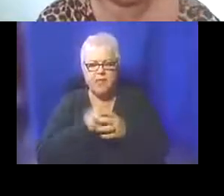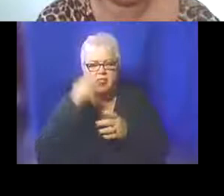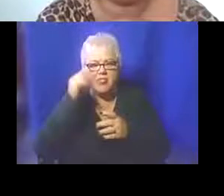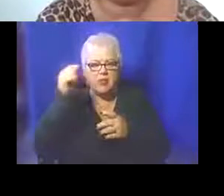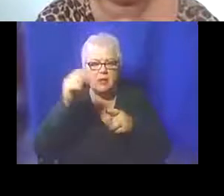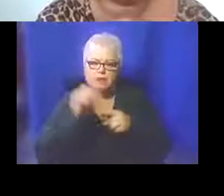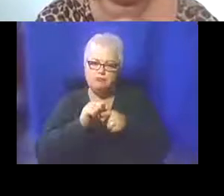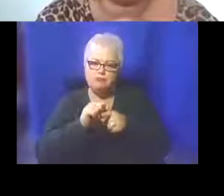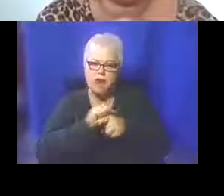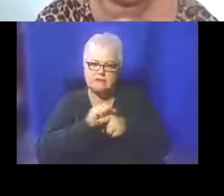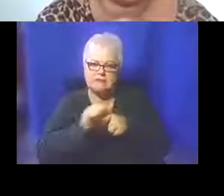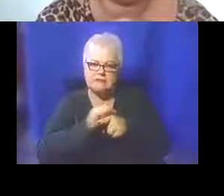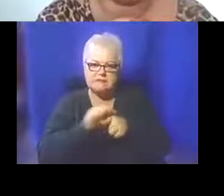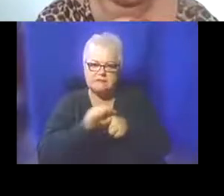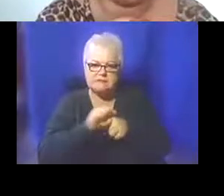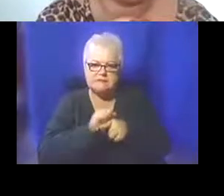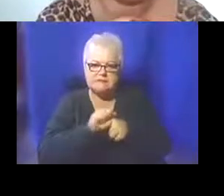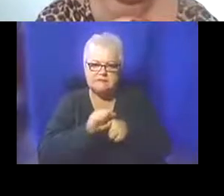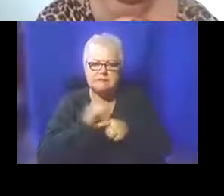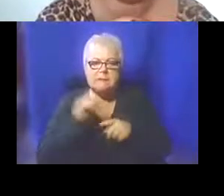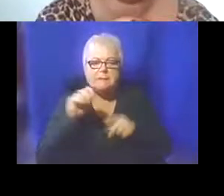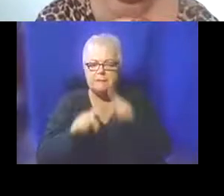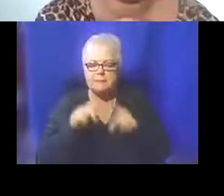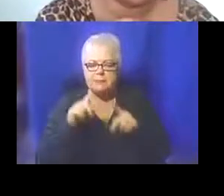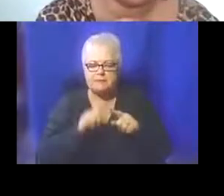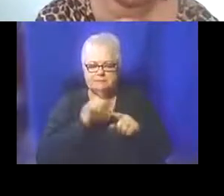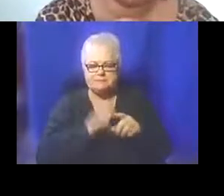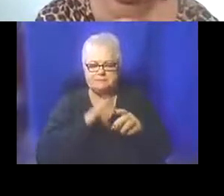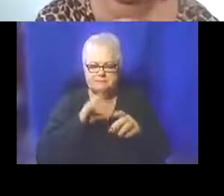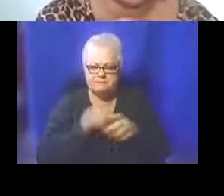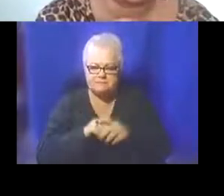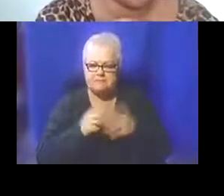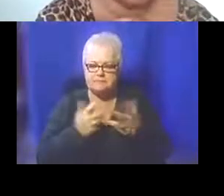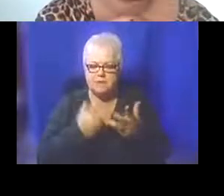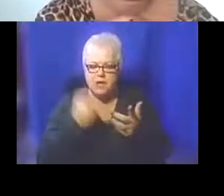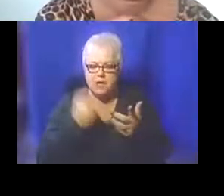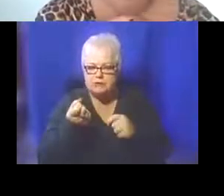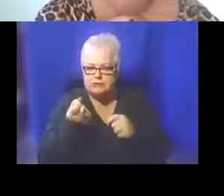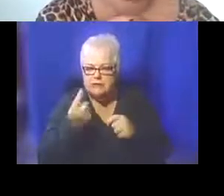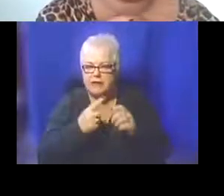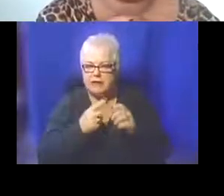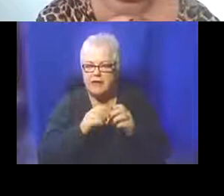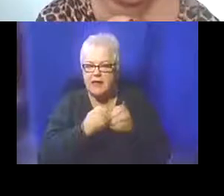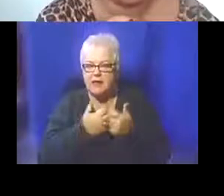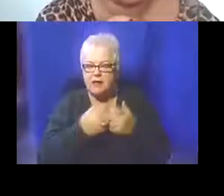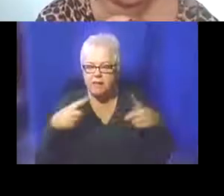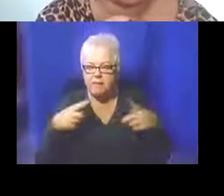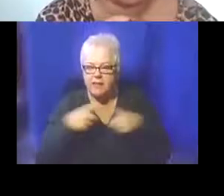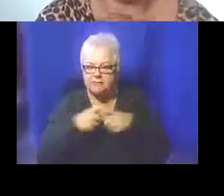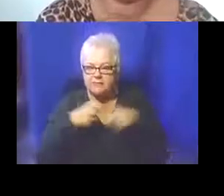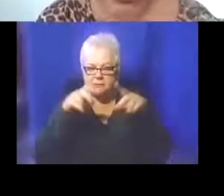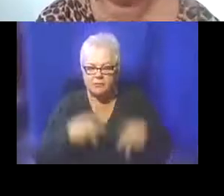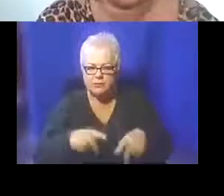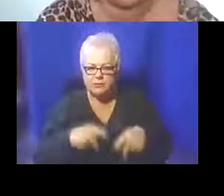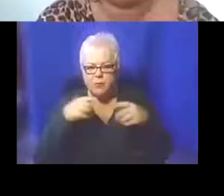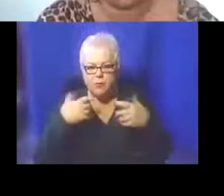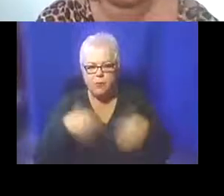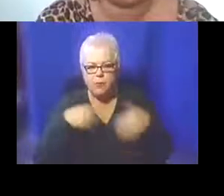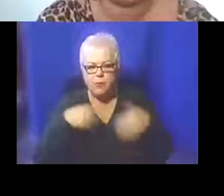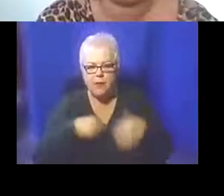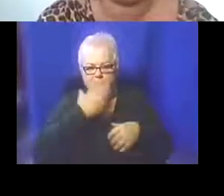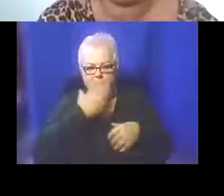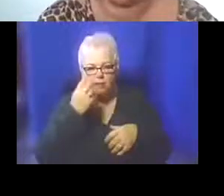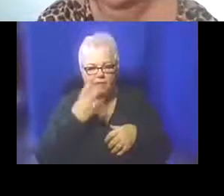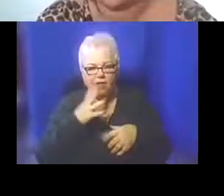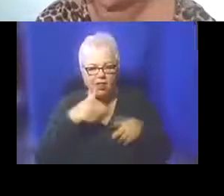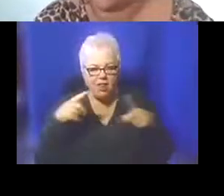thing that folks really need to get into, because it's really great to, again, understand how complex a person can be and how beautiful that